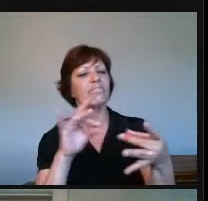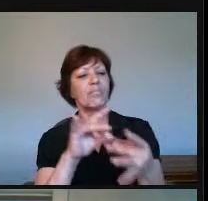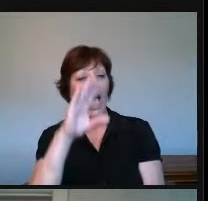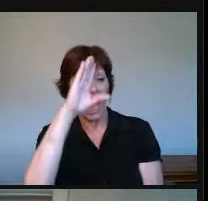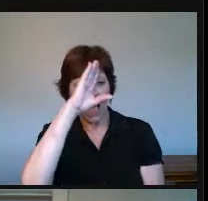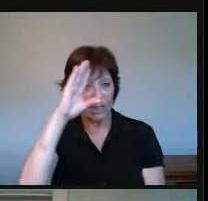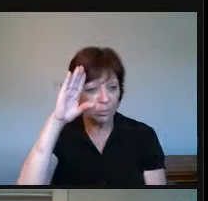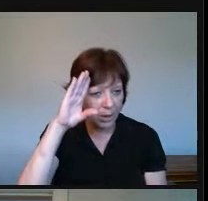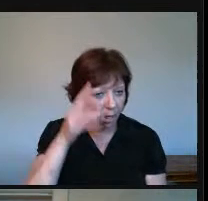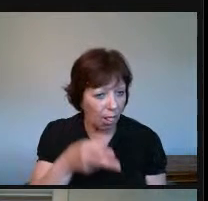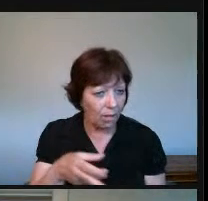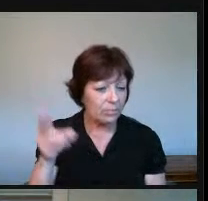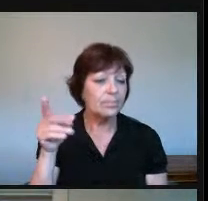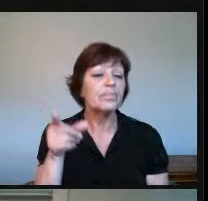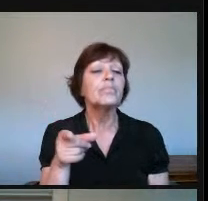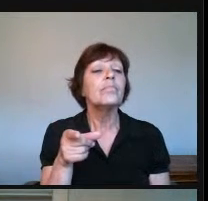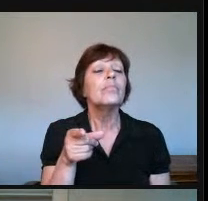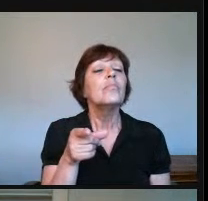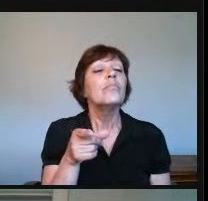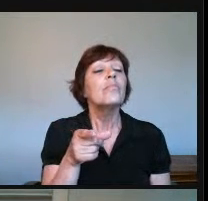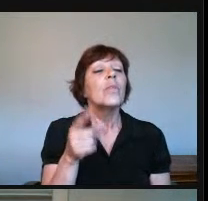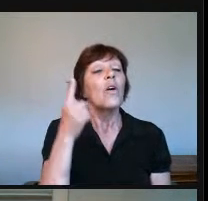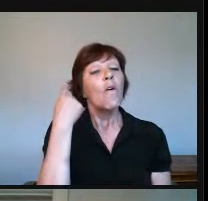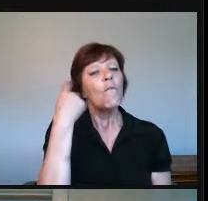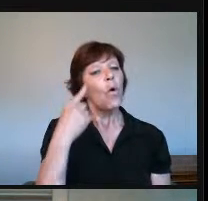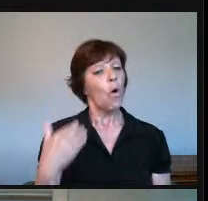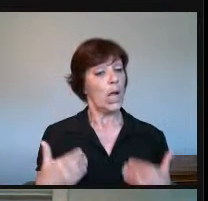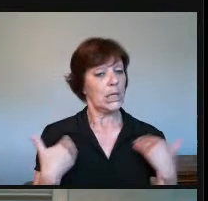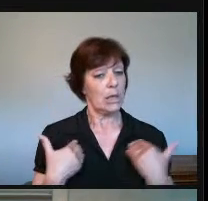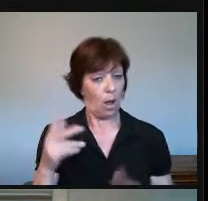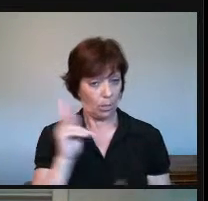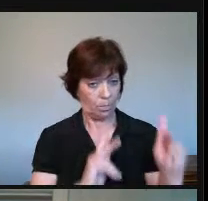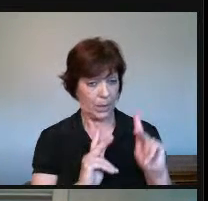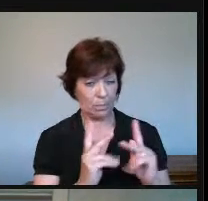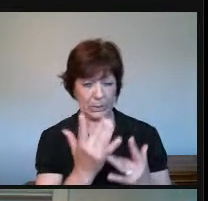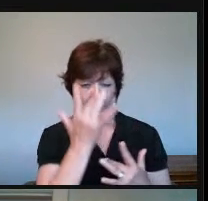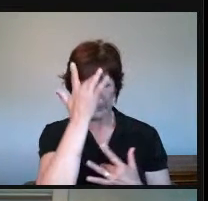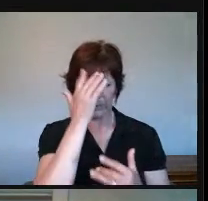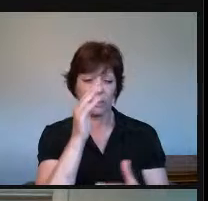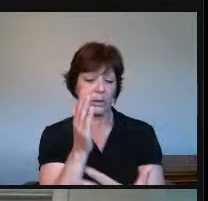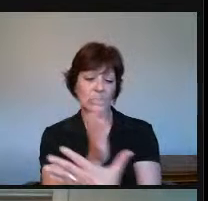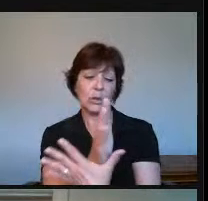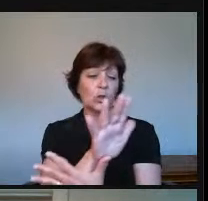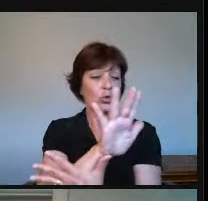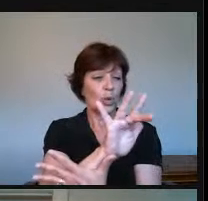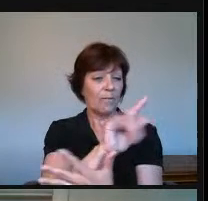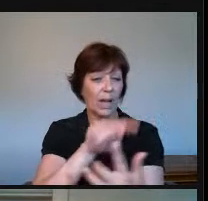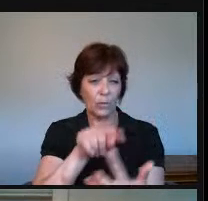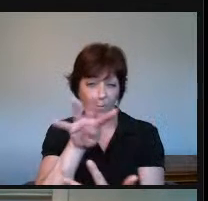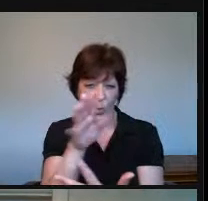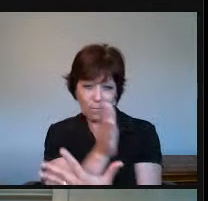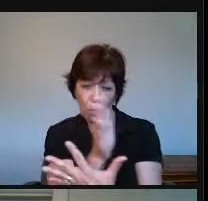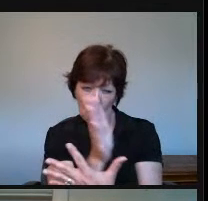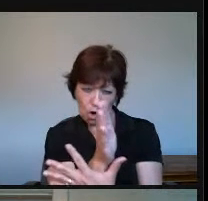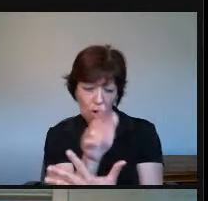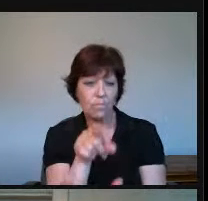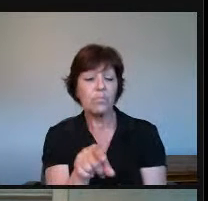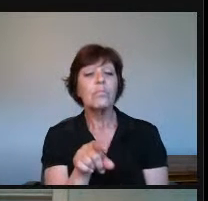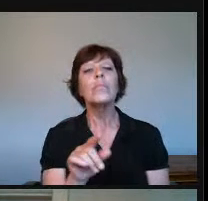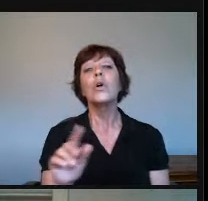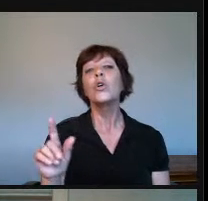hospitalizations. So for younger people who were infected in the 25 to 44 age group, about 20%